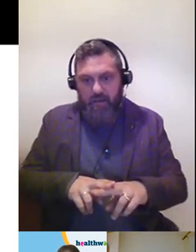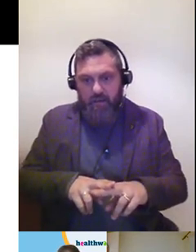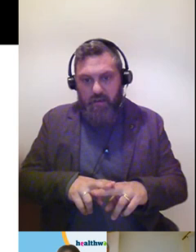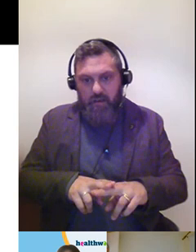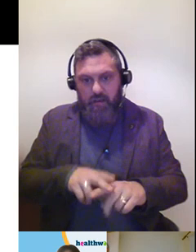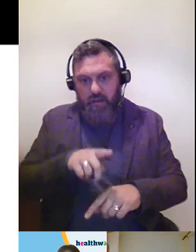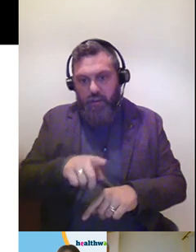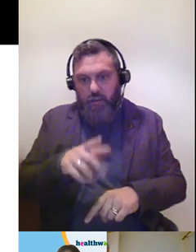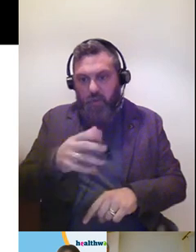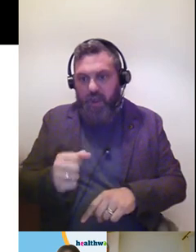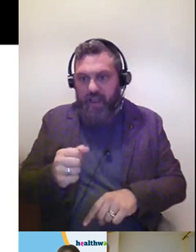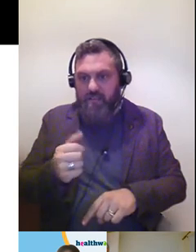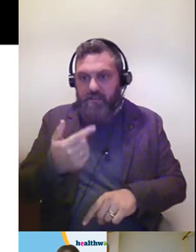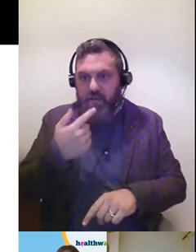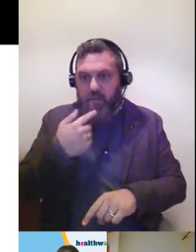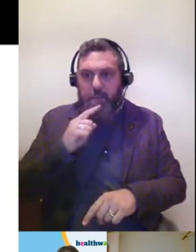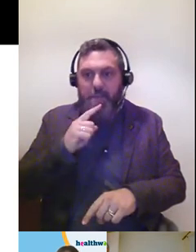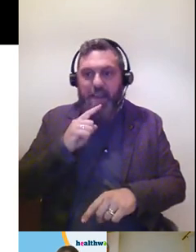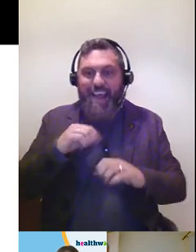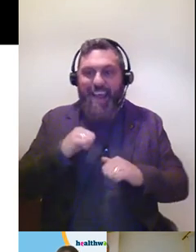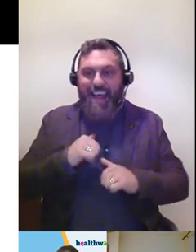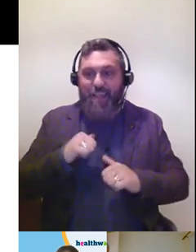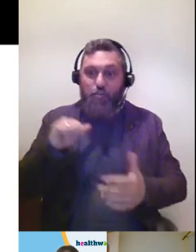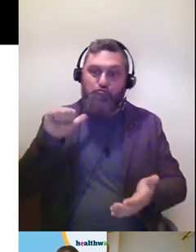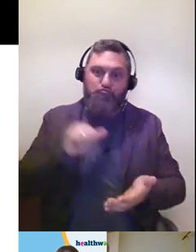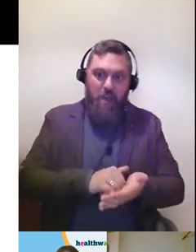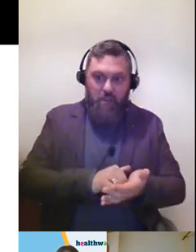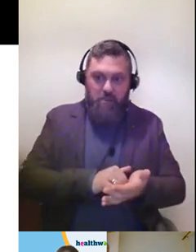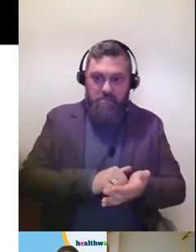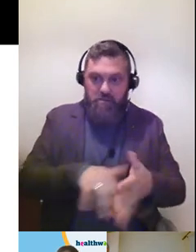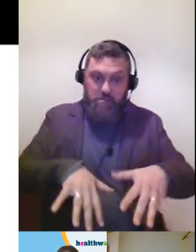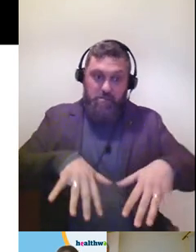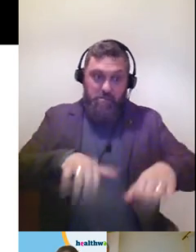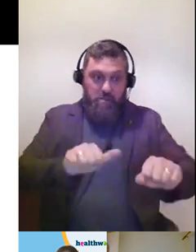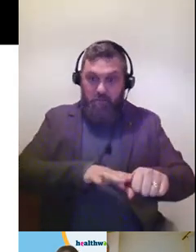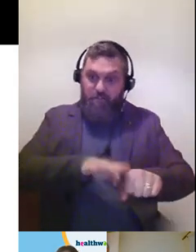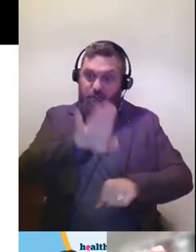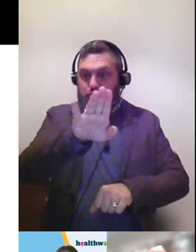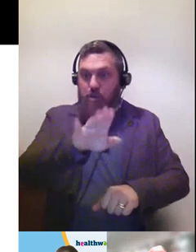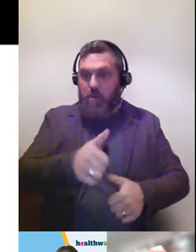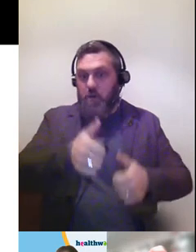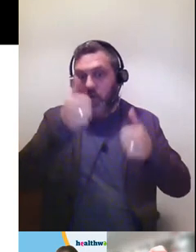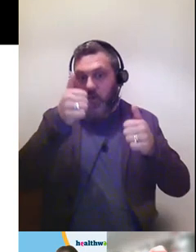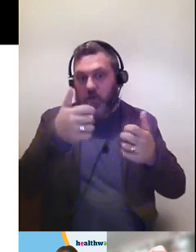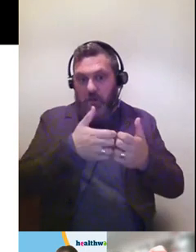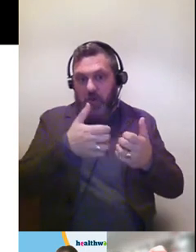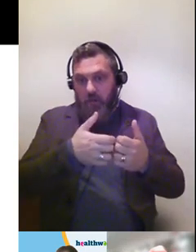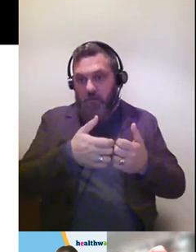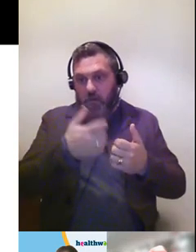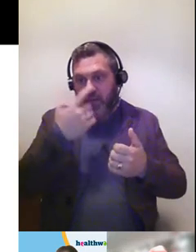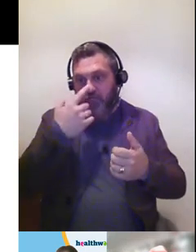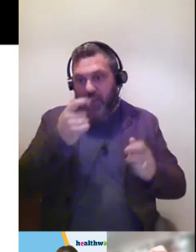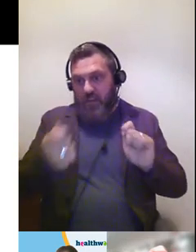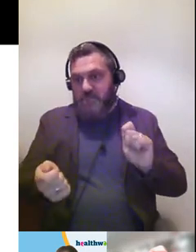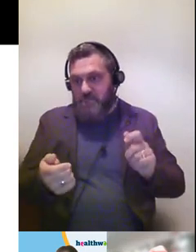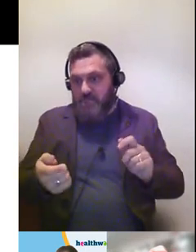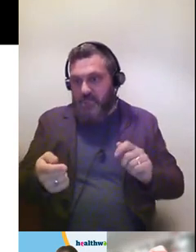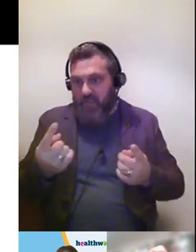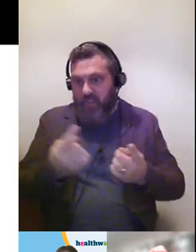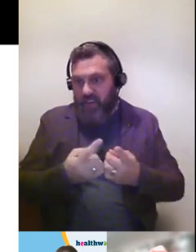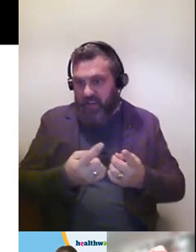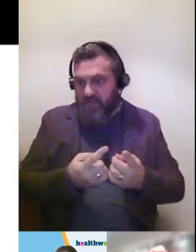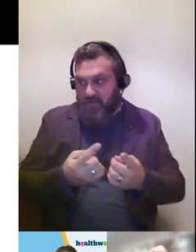public health right with young people, then it really sets them up well for the future. And that's one of the ways that you can turn the dial on